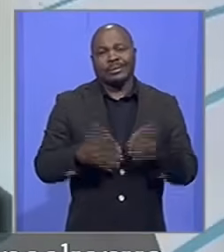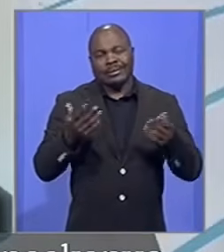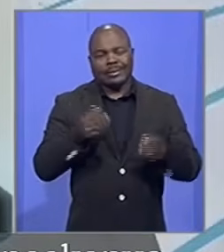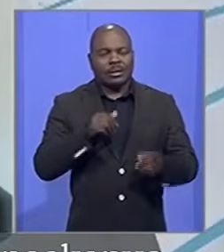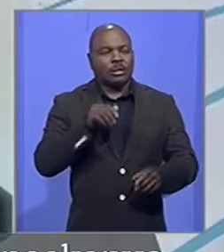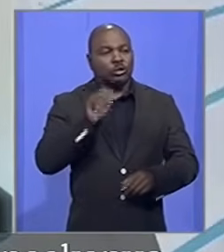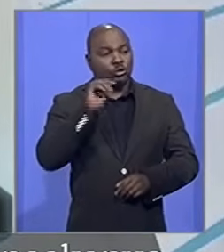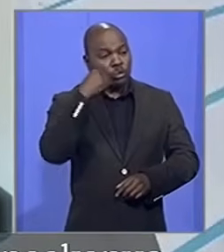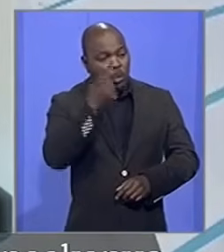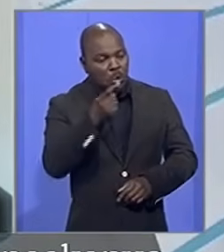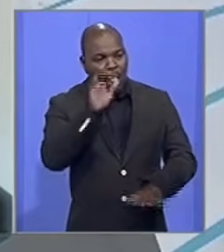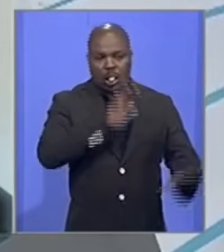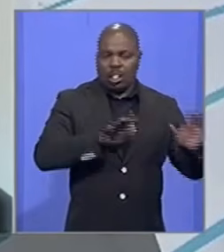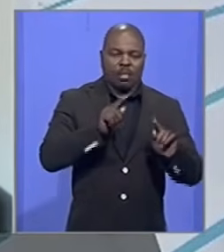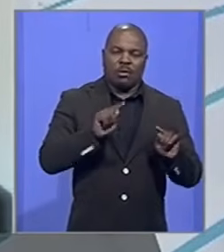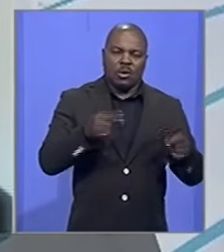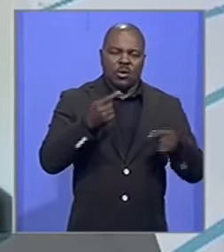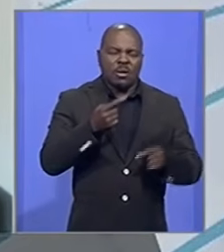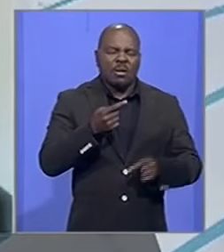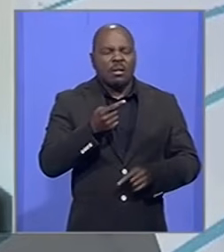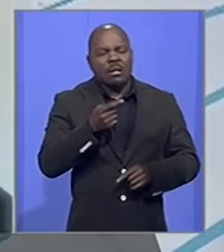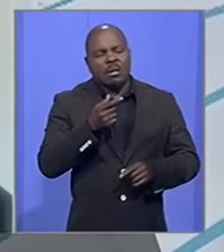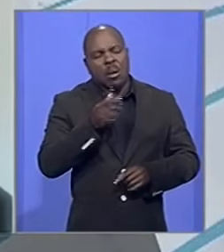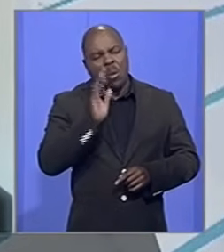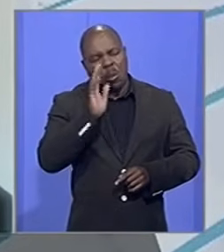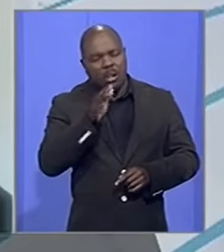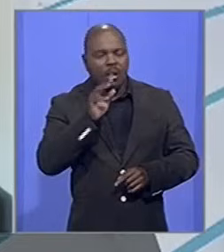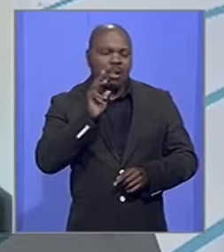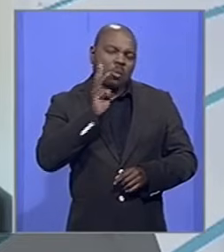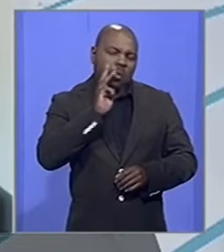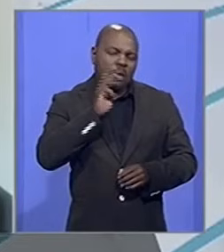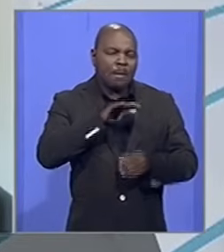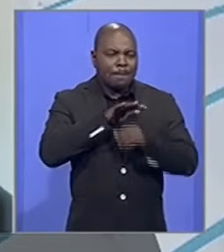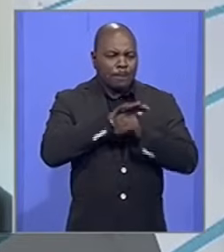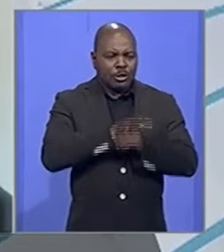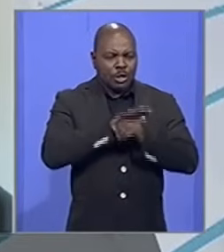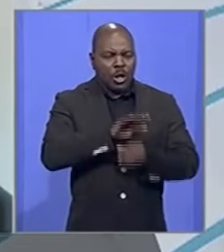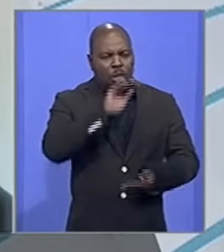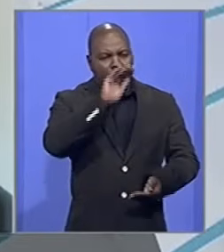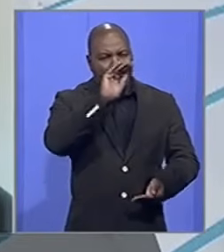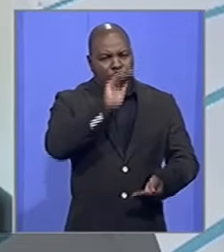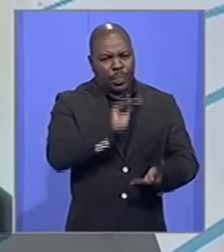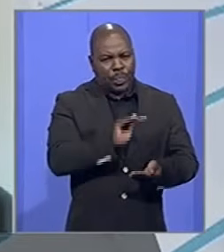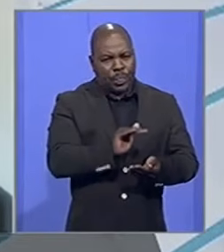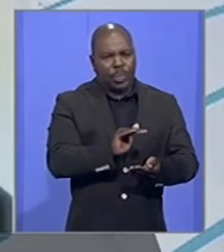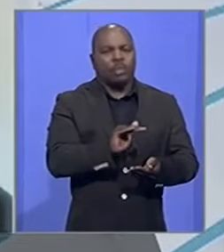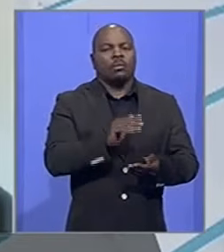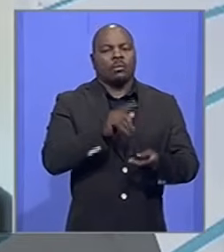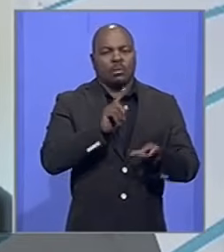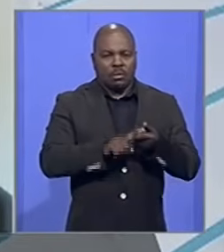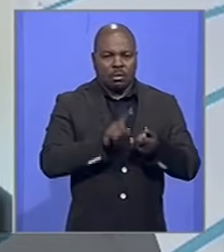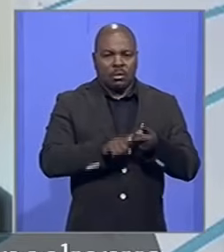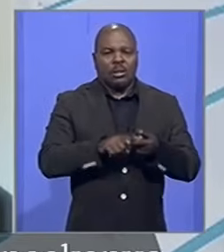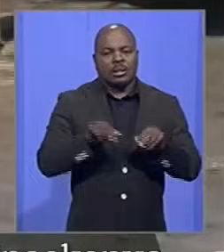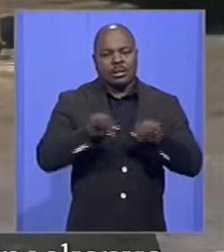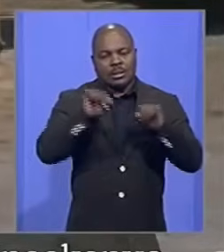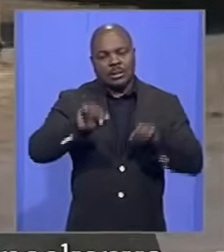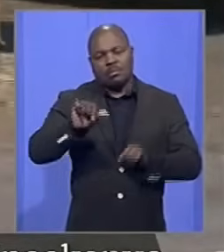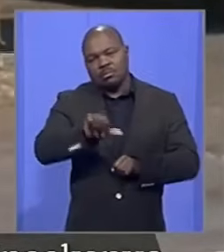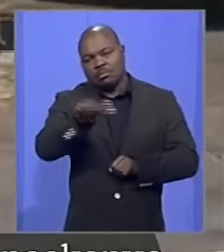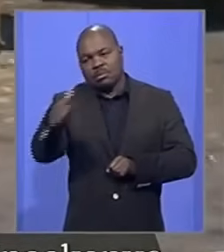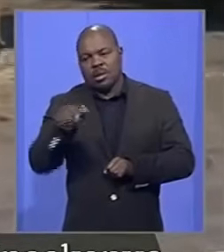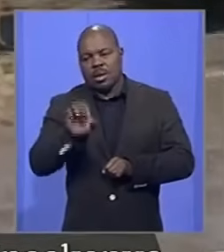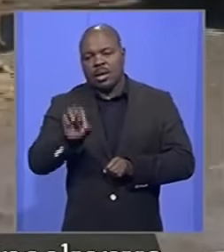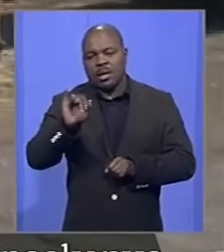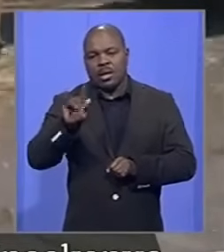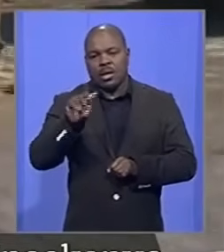disruption tomorrow. It will be just pumping reduced. Then we'll be going again to another system, which will be